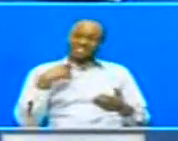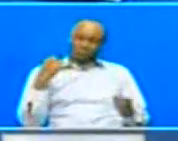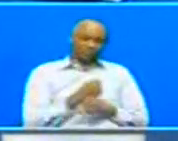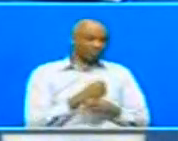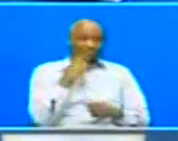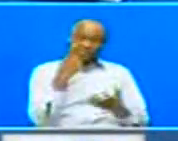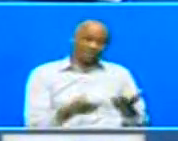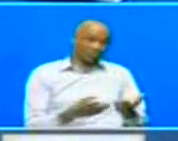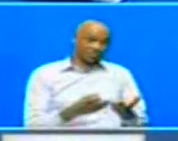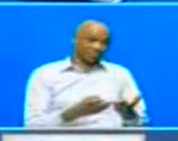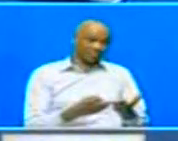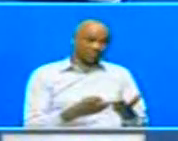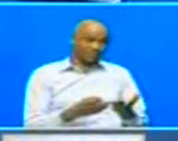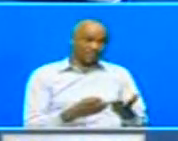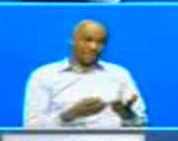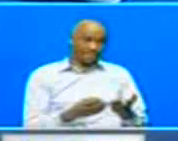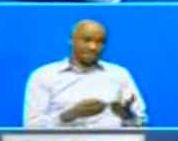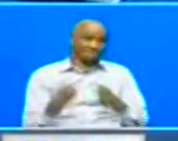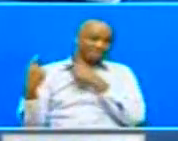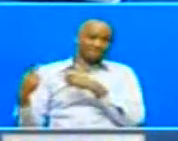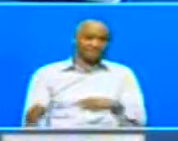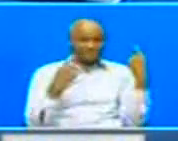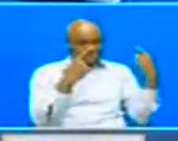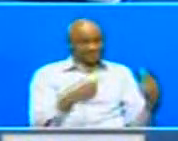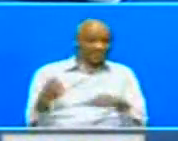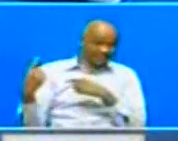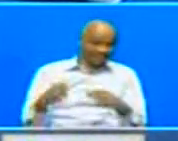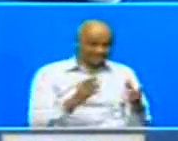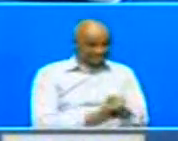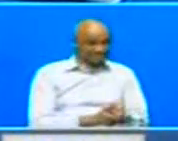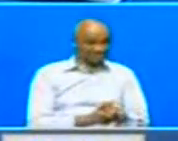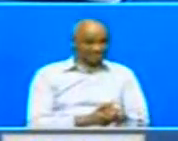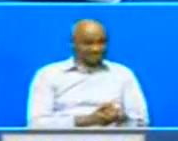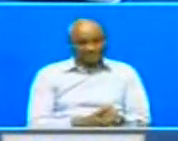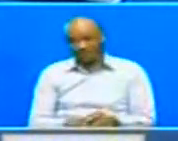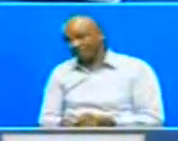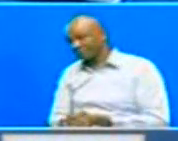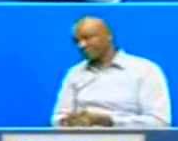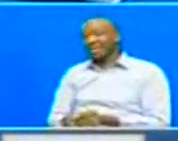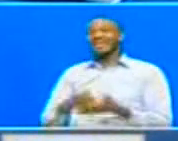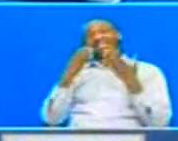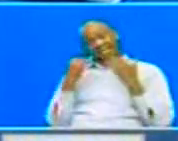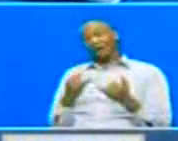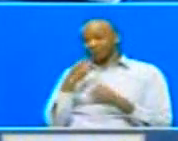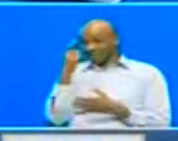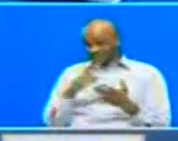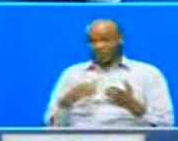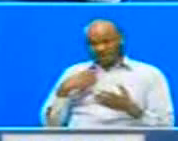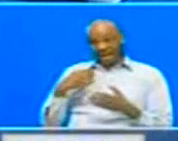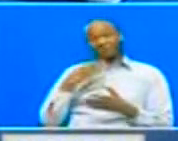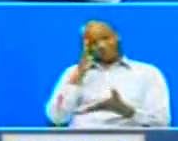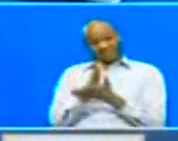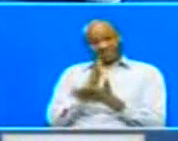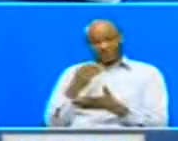make sense. That's why I say... So halfway through, how many have been back for the offset? Great. Yeah. Now that you mention that, I know we have some of